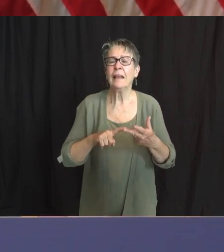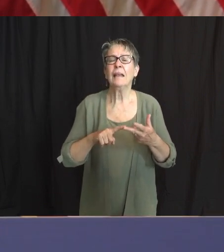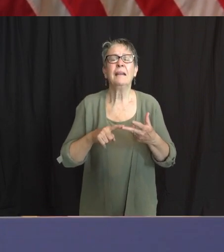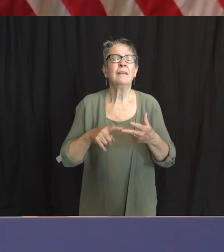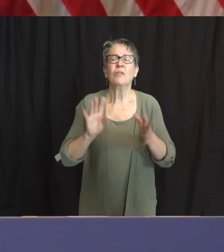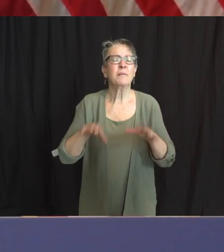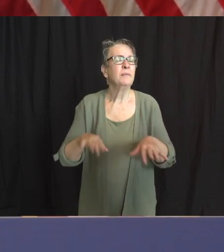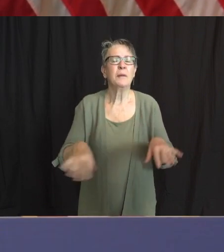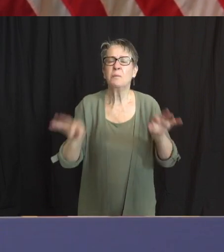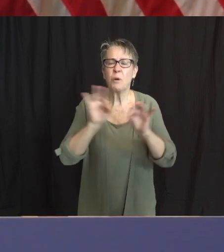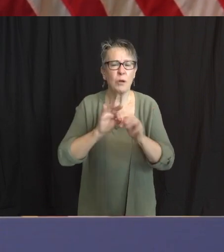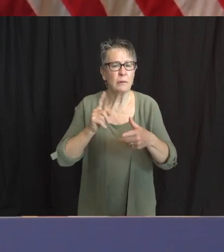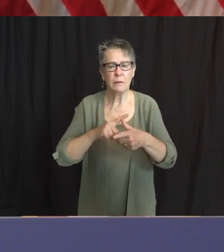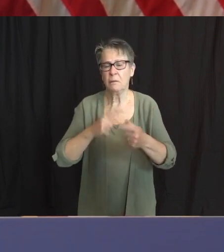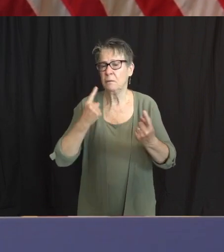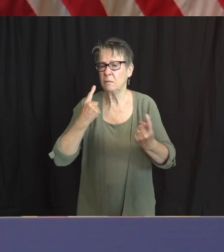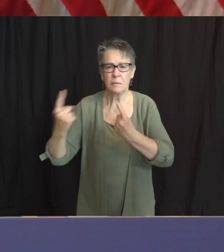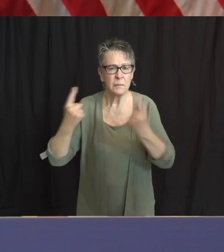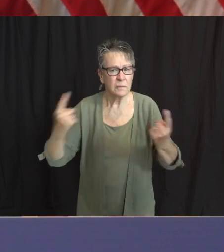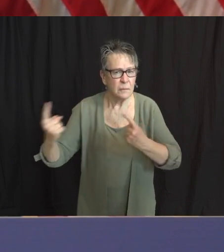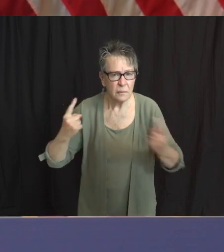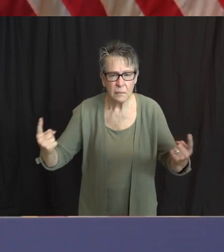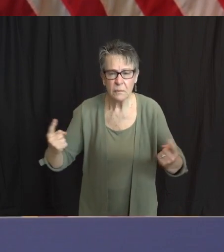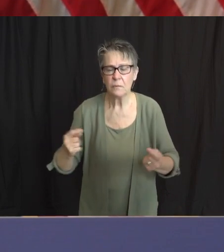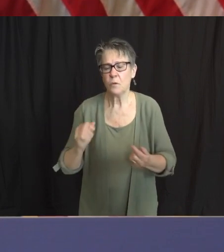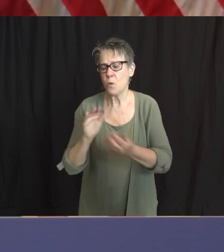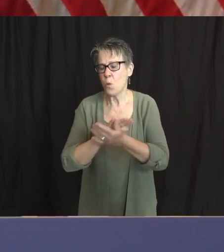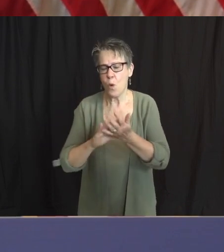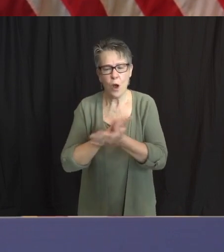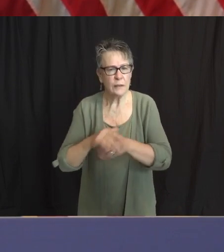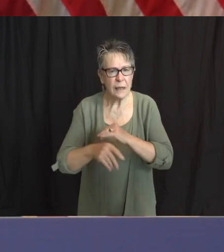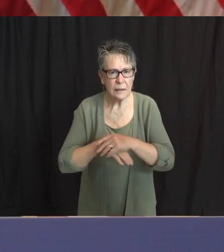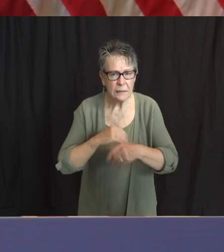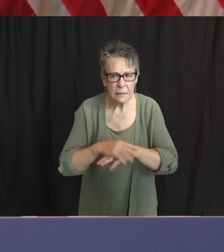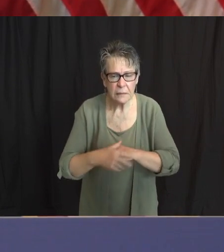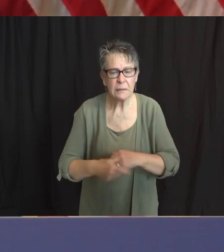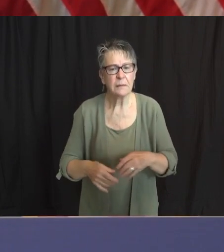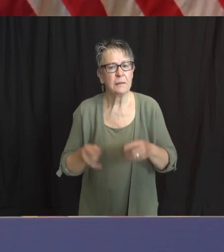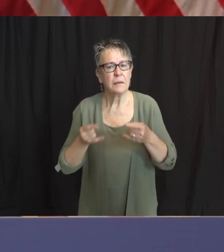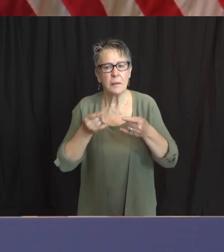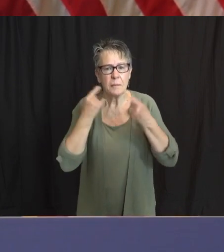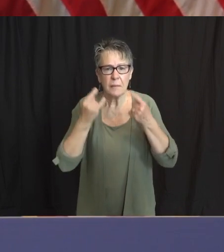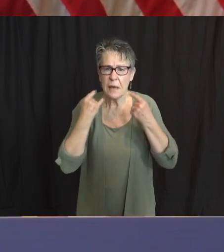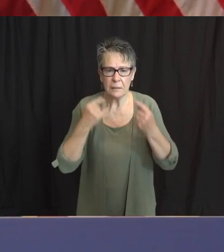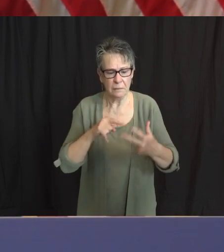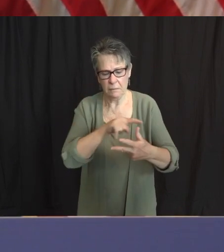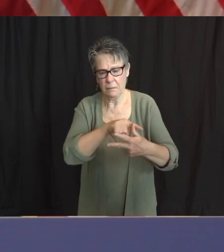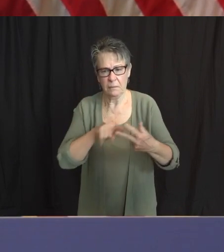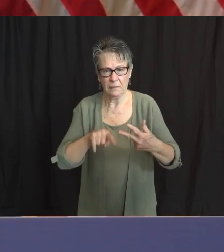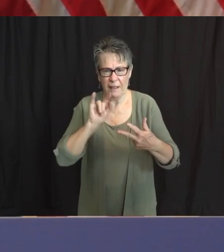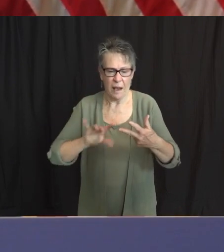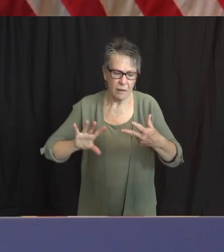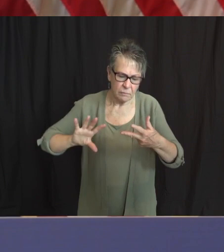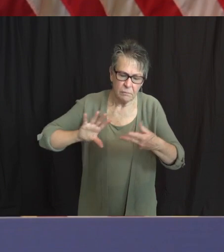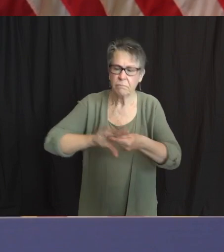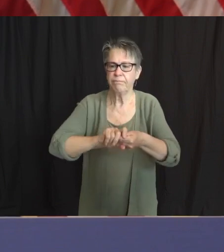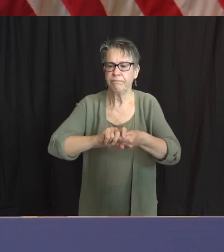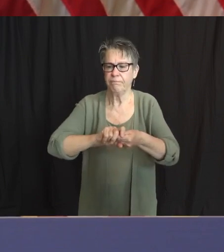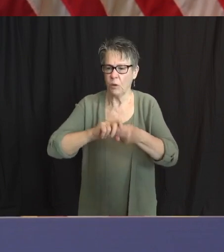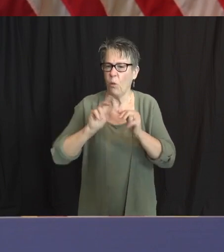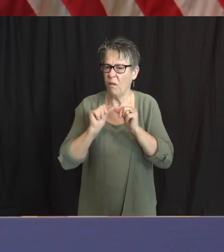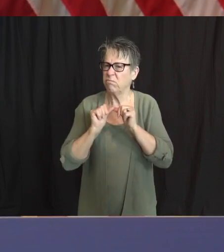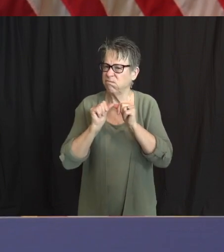with soap and water, face coverings, I think those are with us until that moment, or at least until